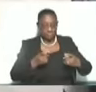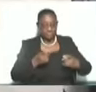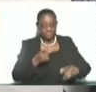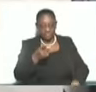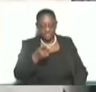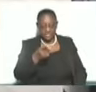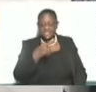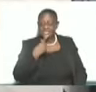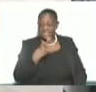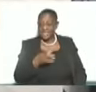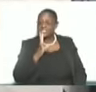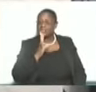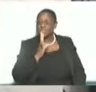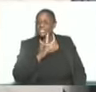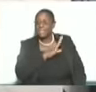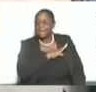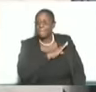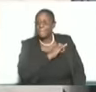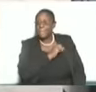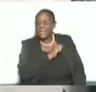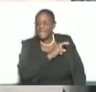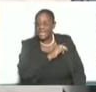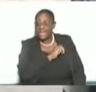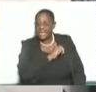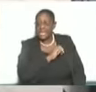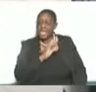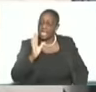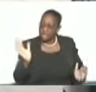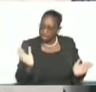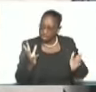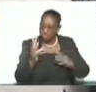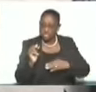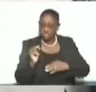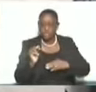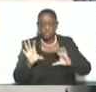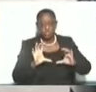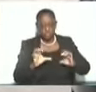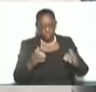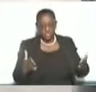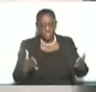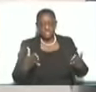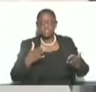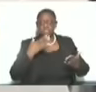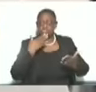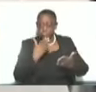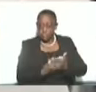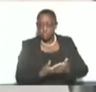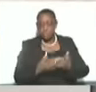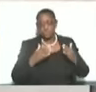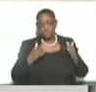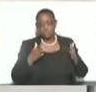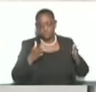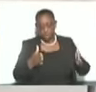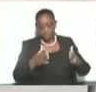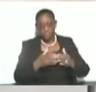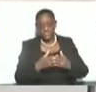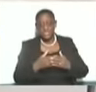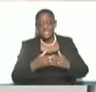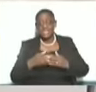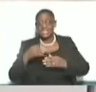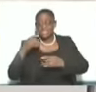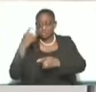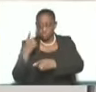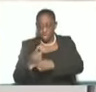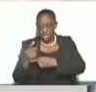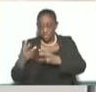was speaking to him and just encouraging him to do things in decency and in order. There's a right way and there's